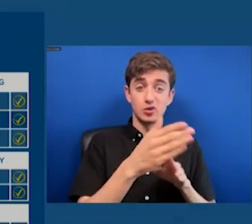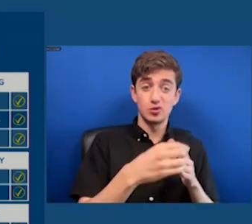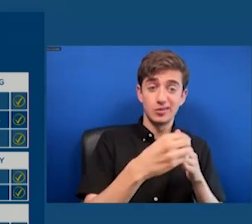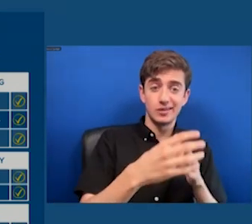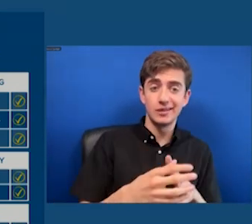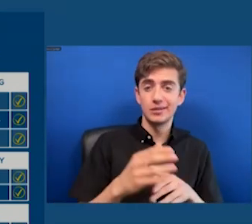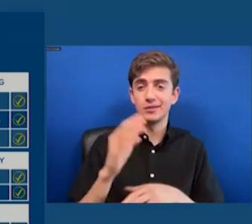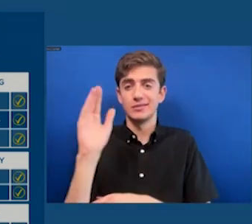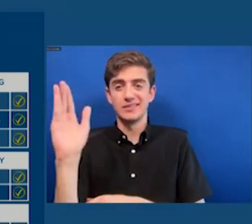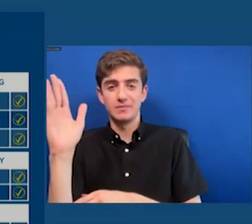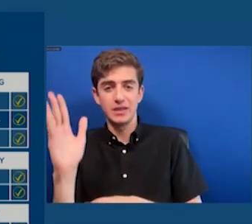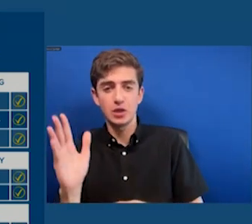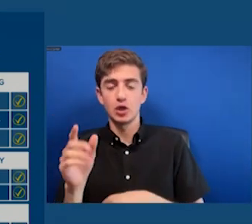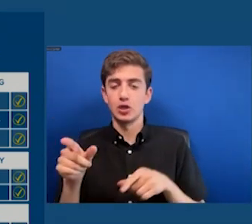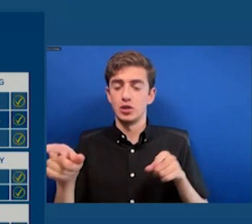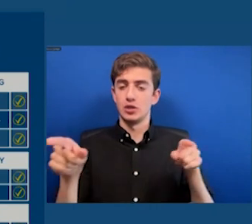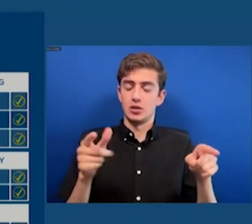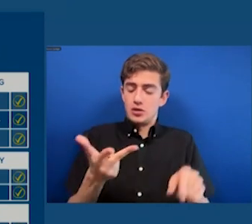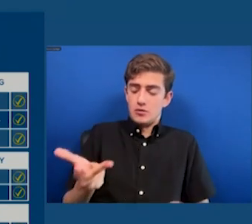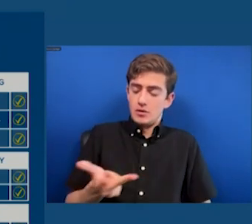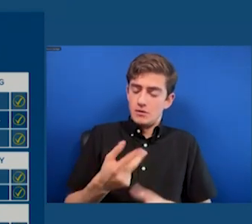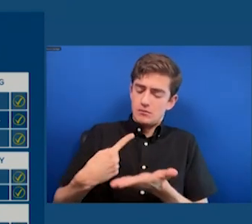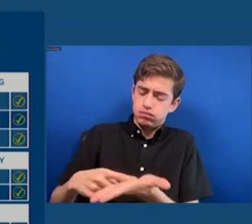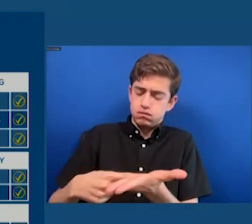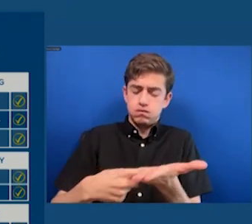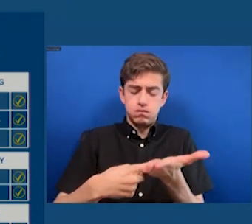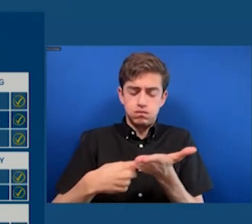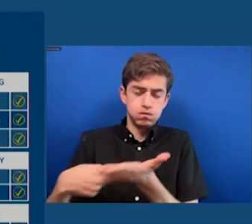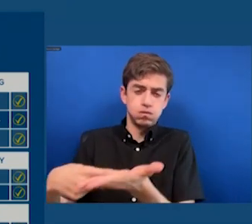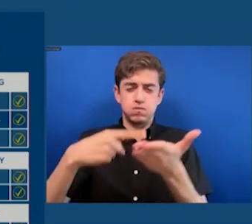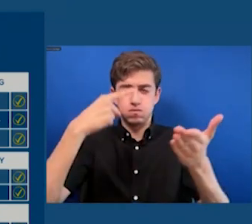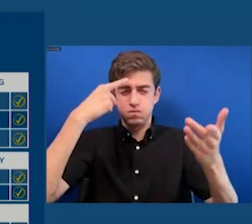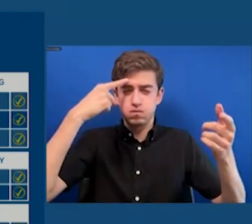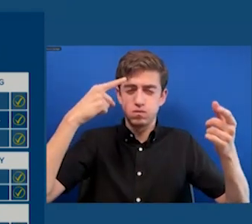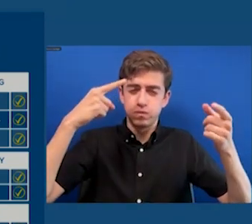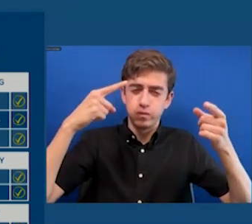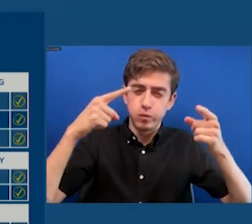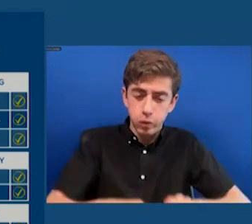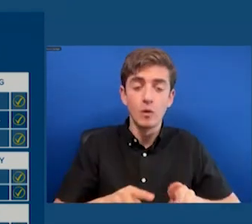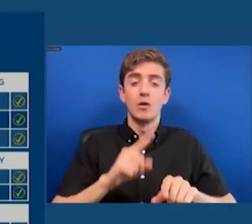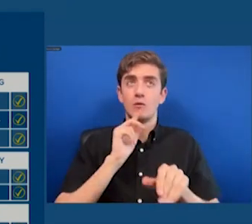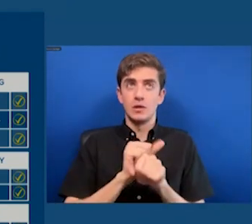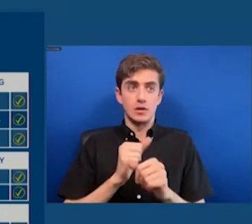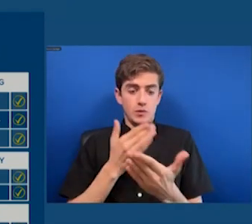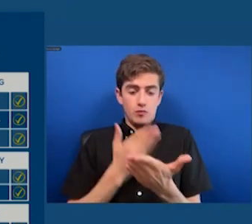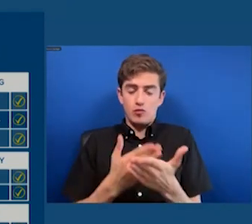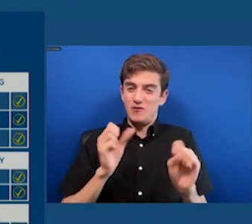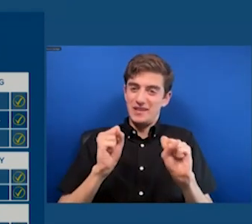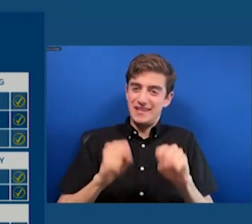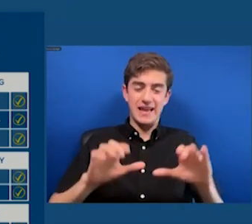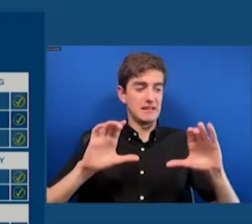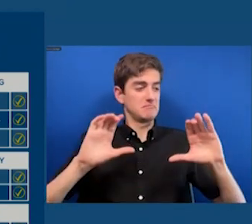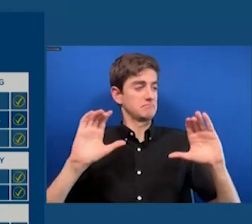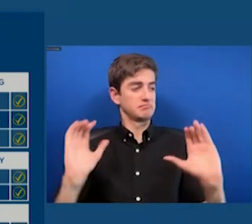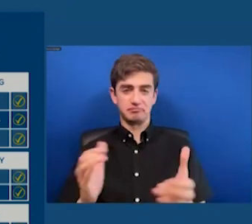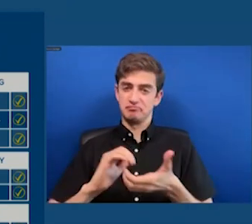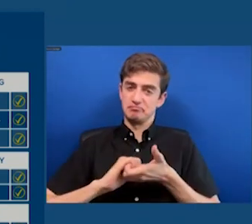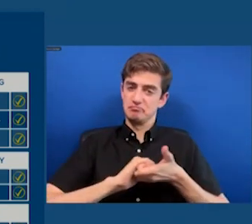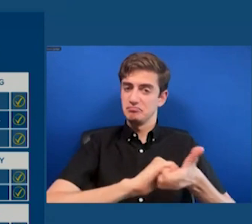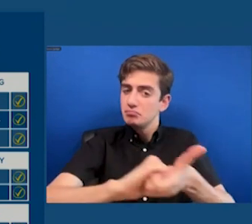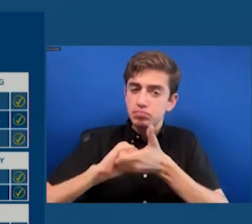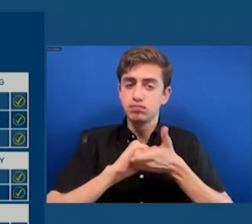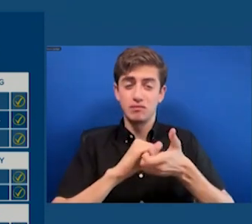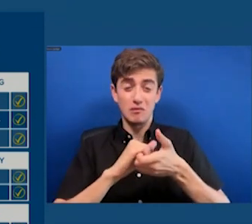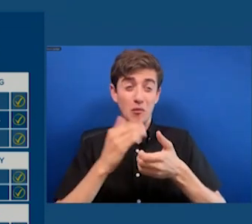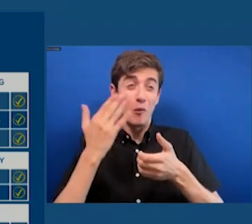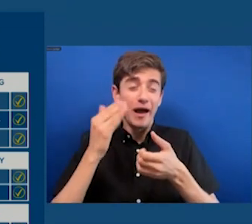speaker. And we proved that we can come together for the good of our state, and we did. So young families can finally buy